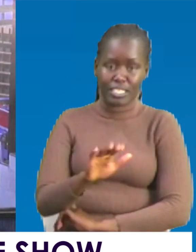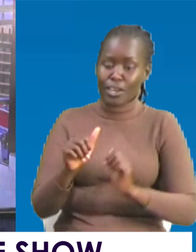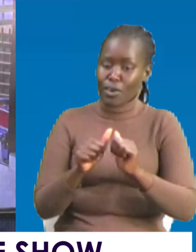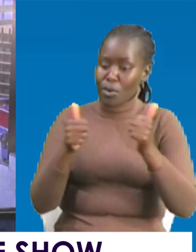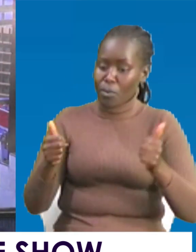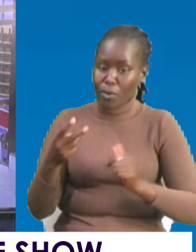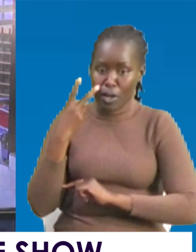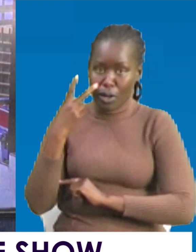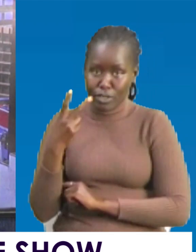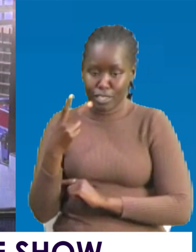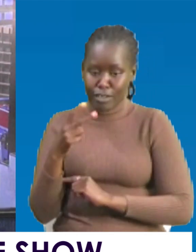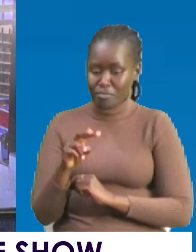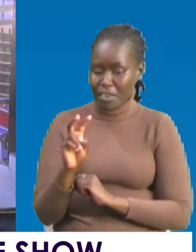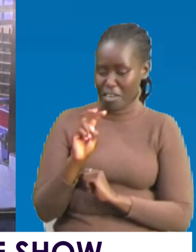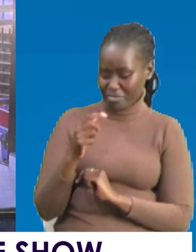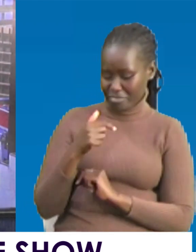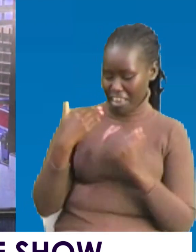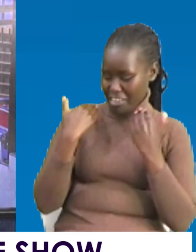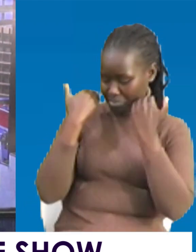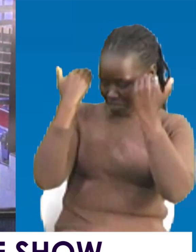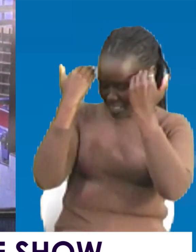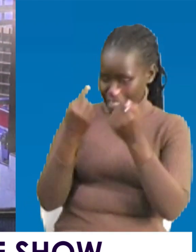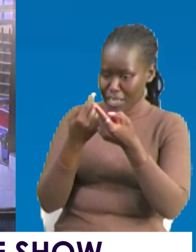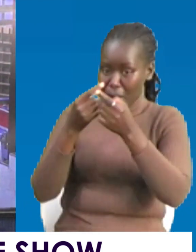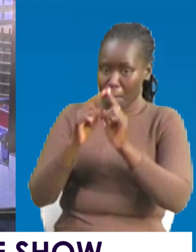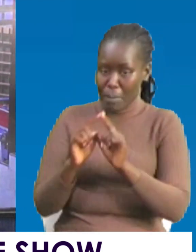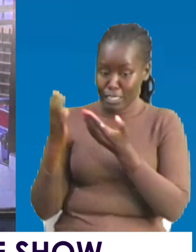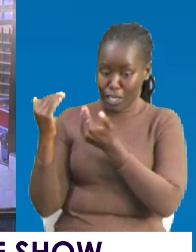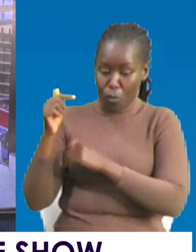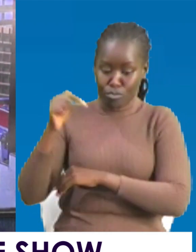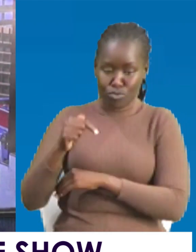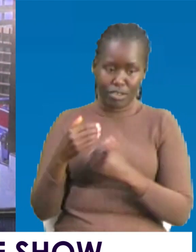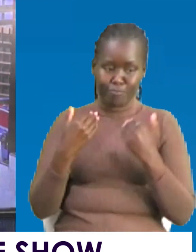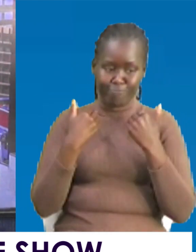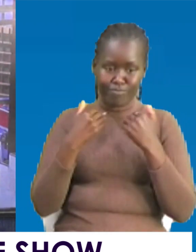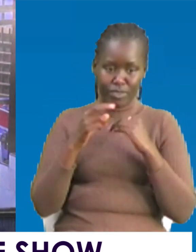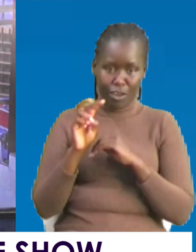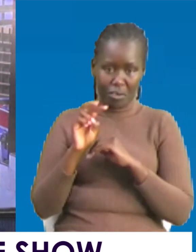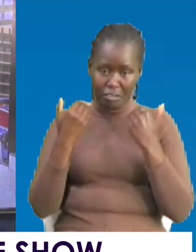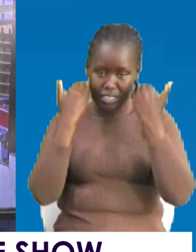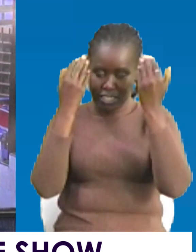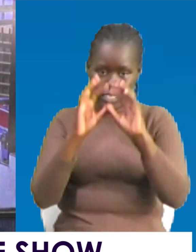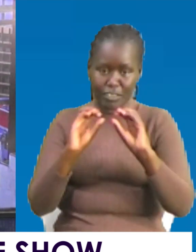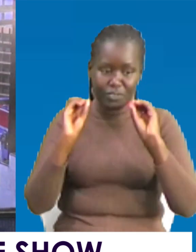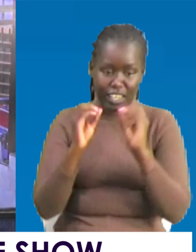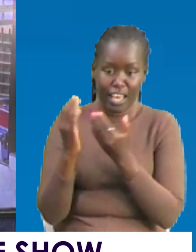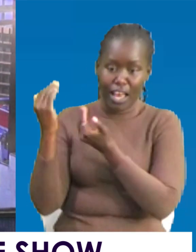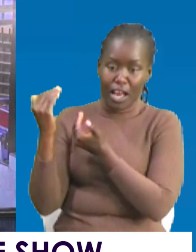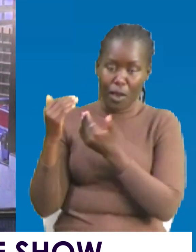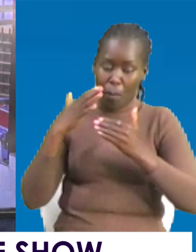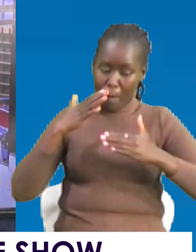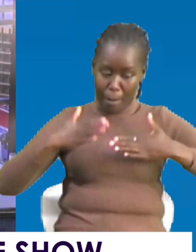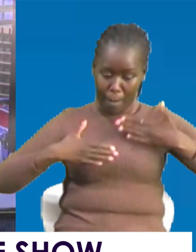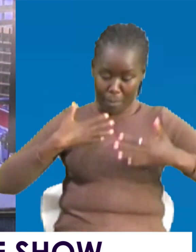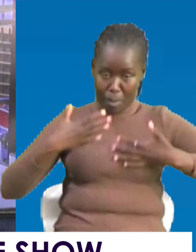said I looked a bit stressed. Ha ha ha ha. I hope I'm not looking stressed today. I hope I'm looking